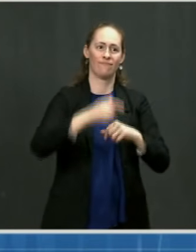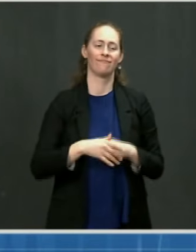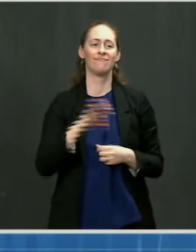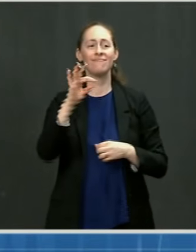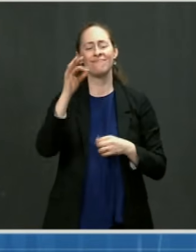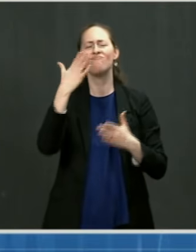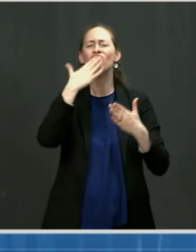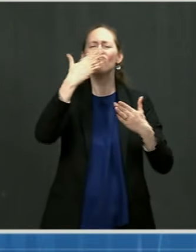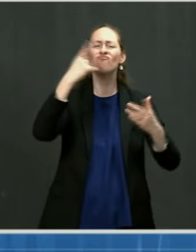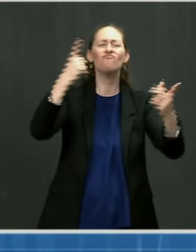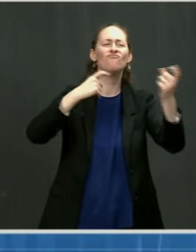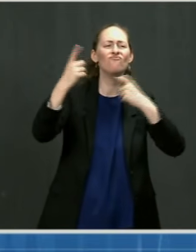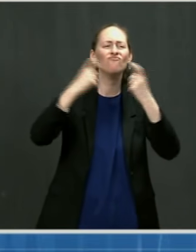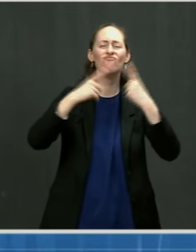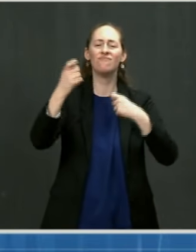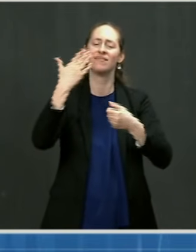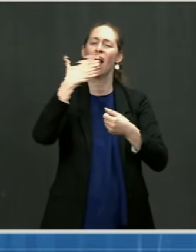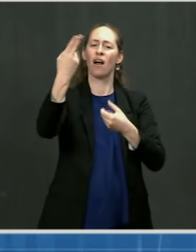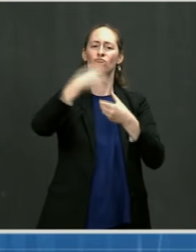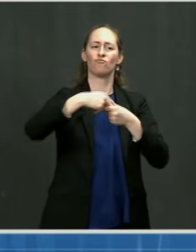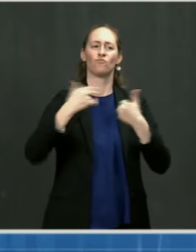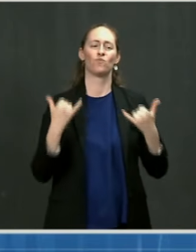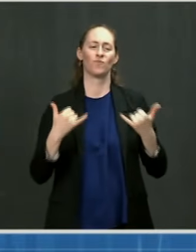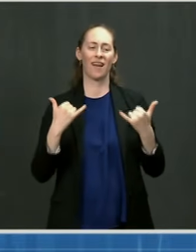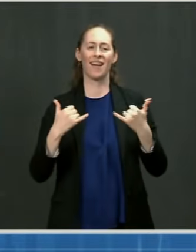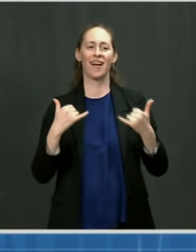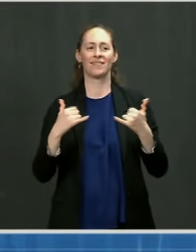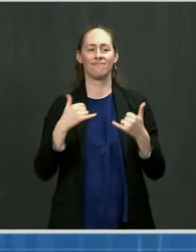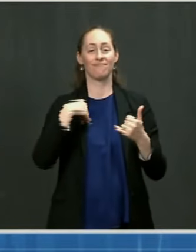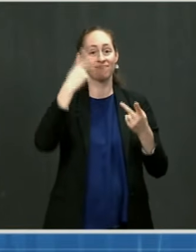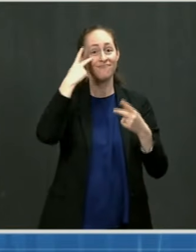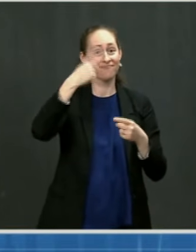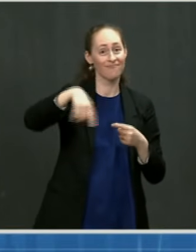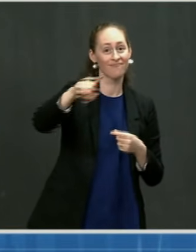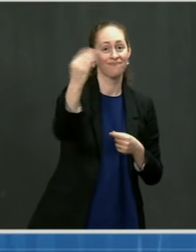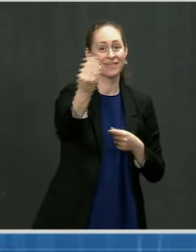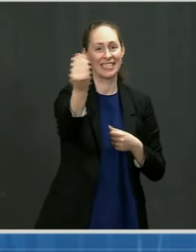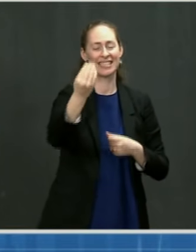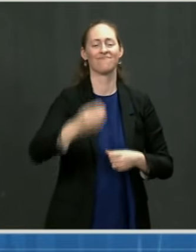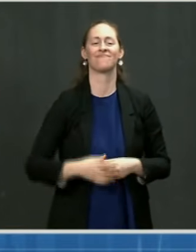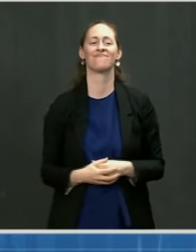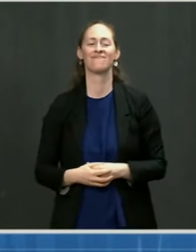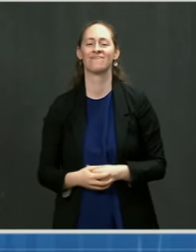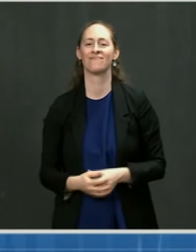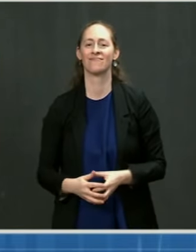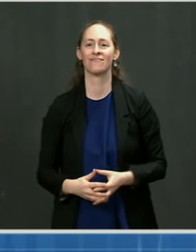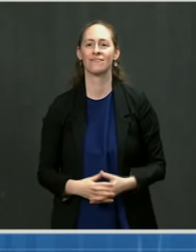joining today and look forward to Monday's briefing. Thank you. Thank you.